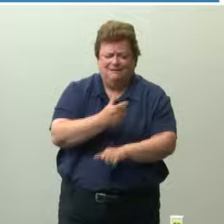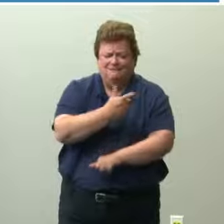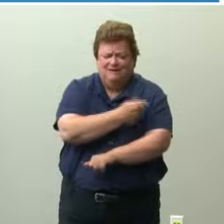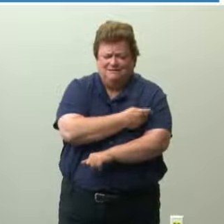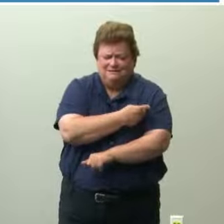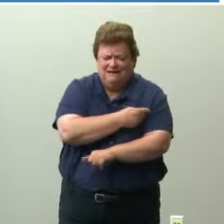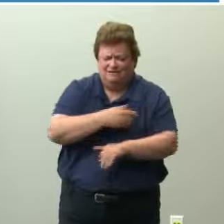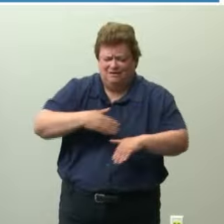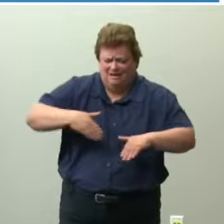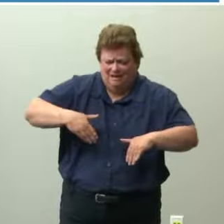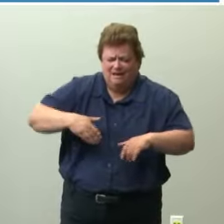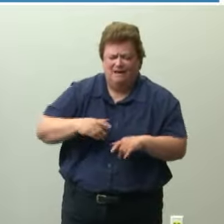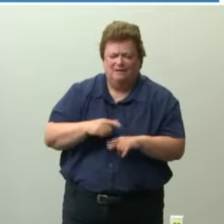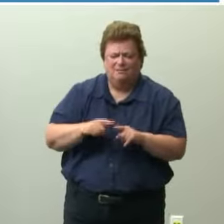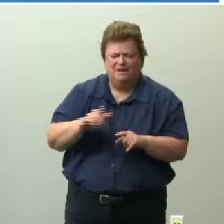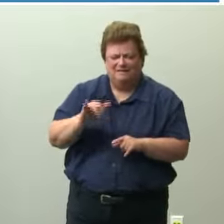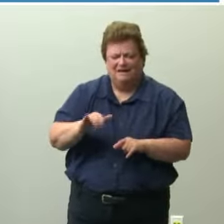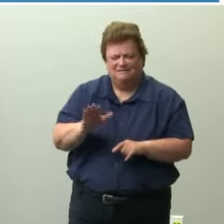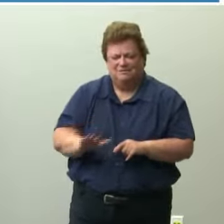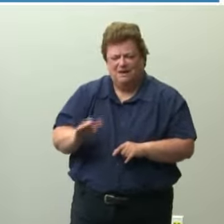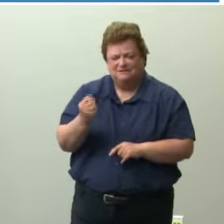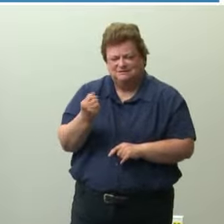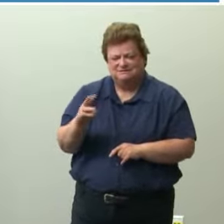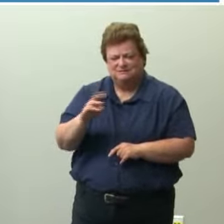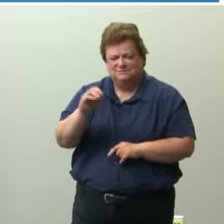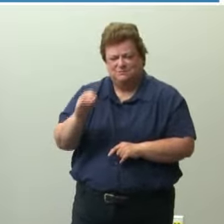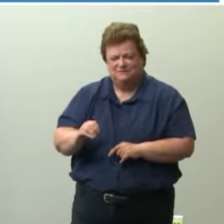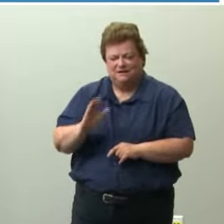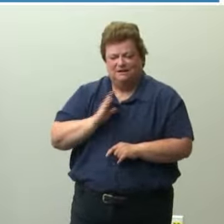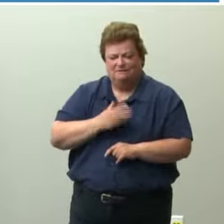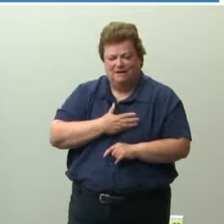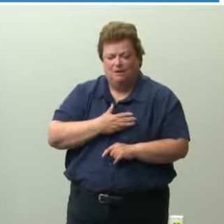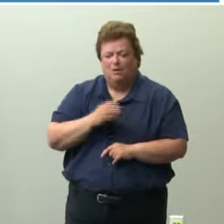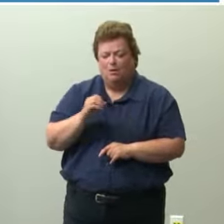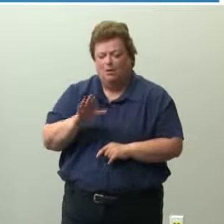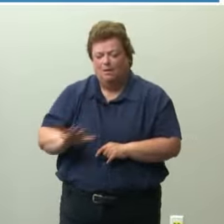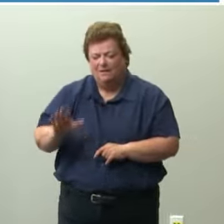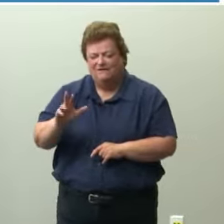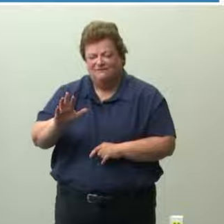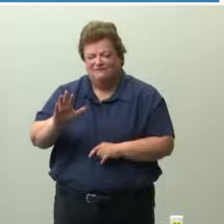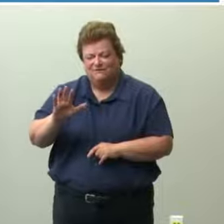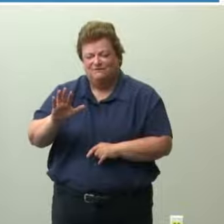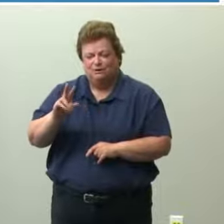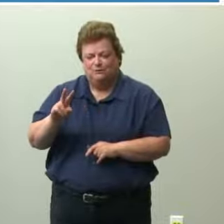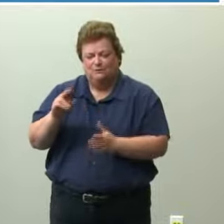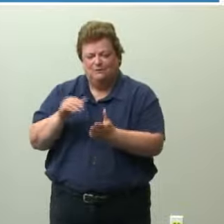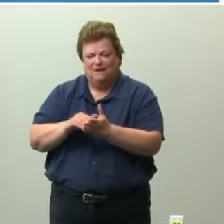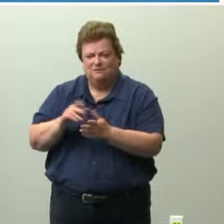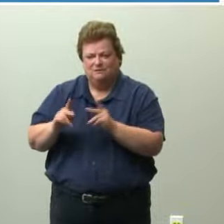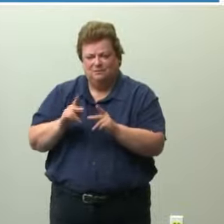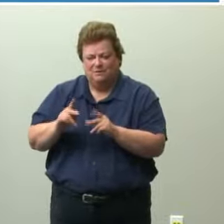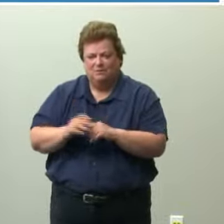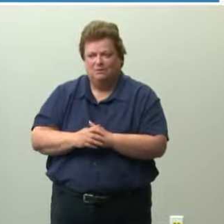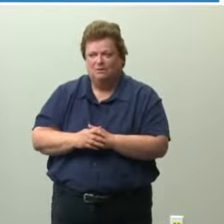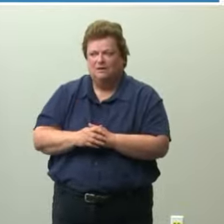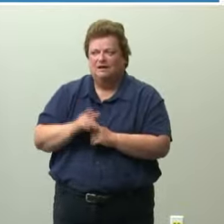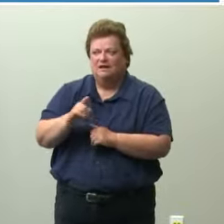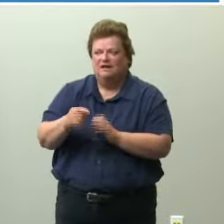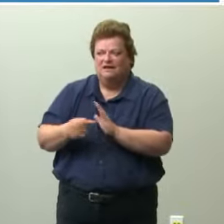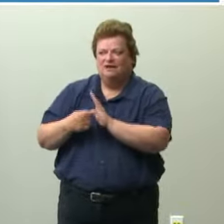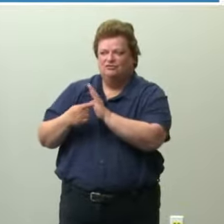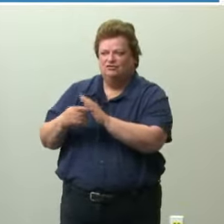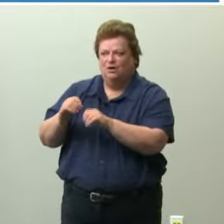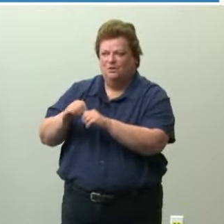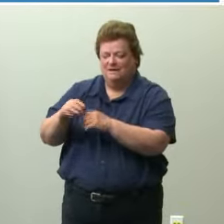make up about 16% of our population, or 52,000. They're noted in the gray